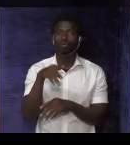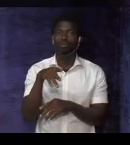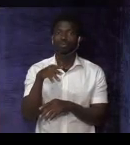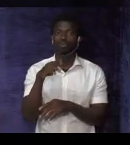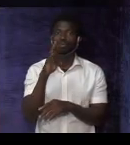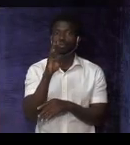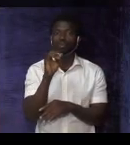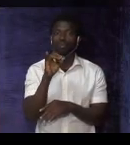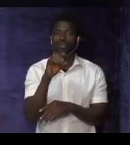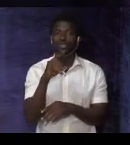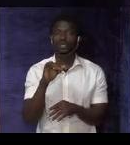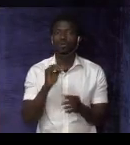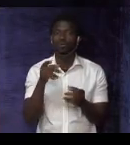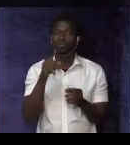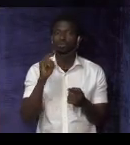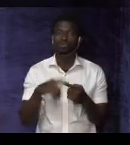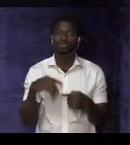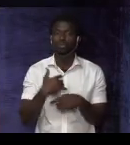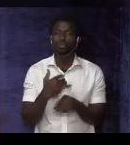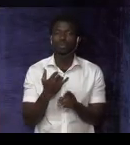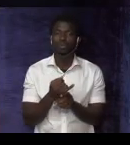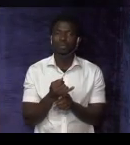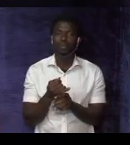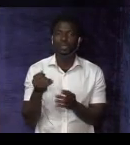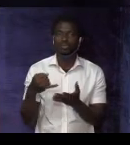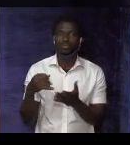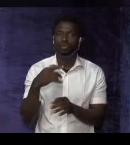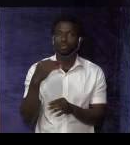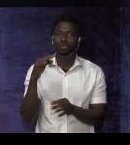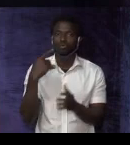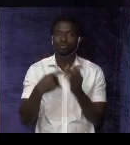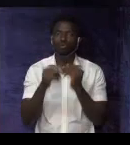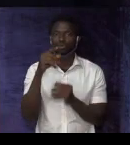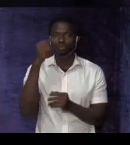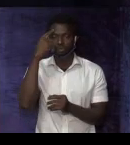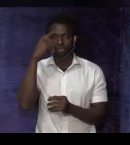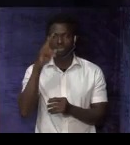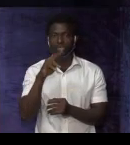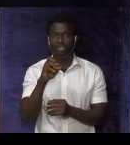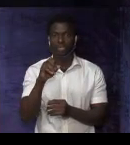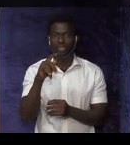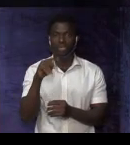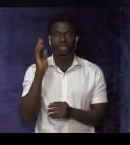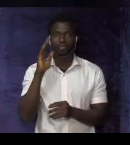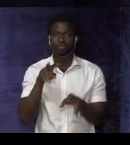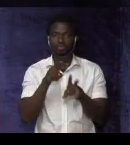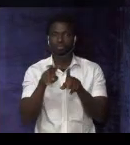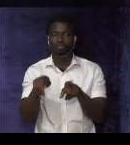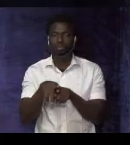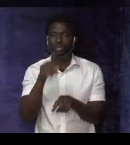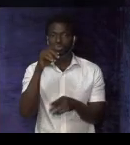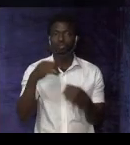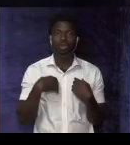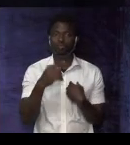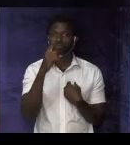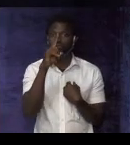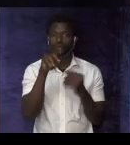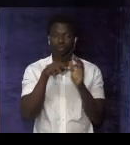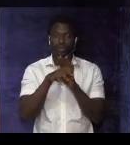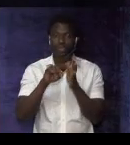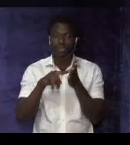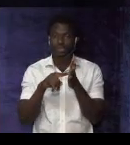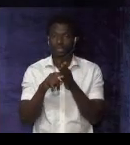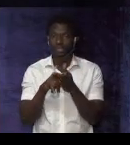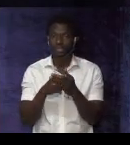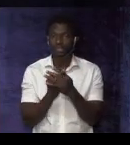of what you think the net will look like, and I'll be right back. You have 1